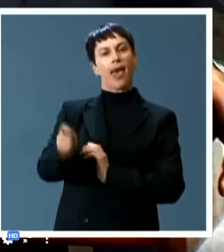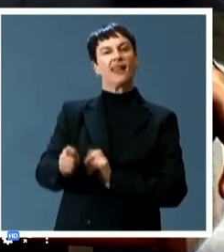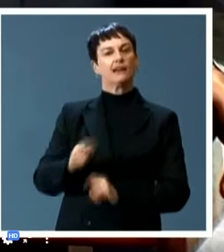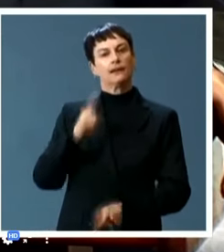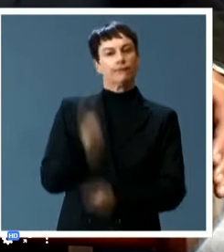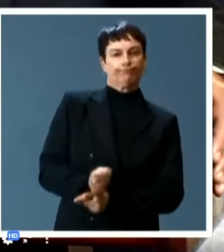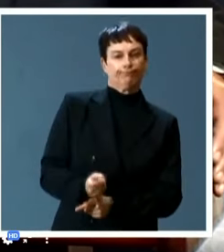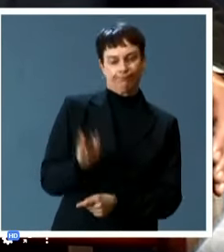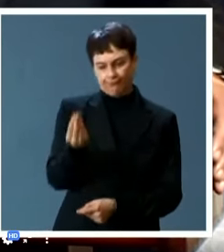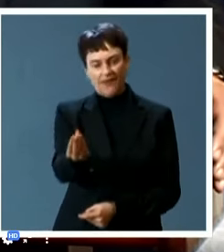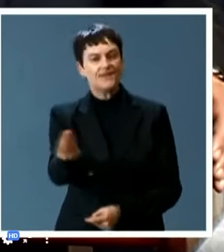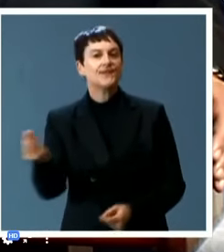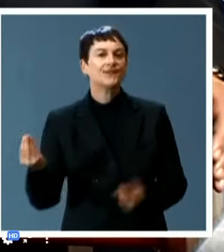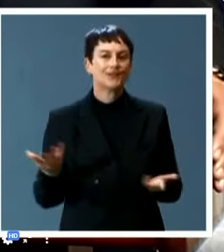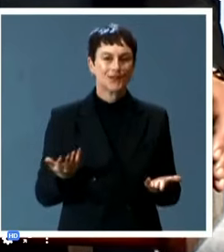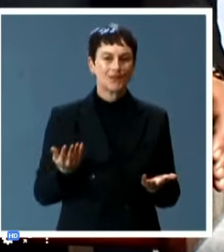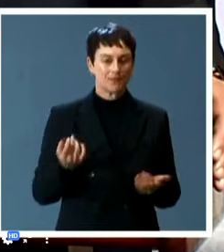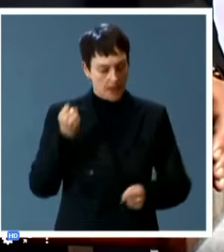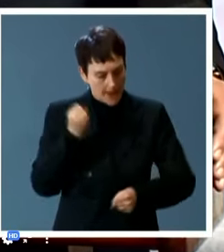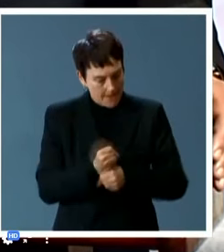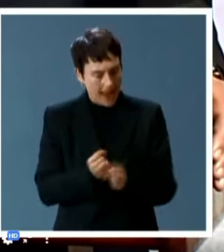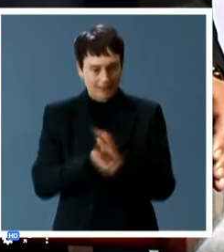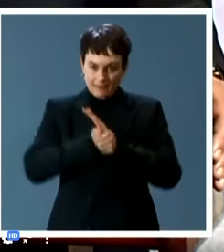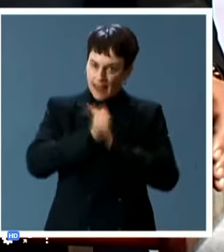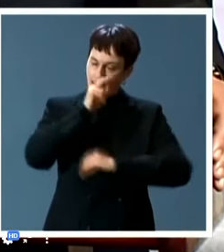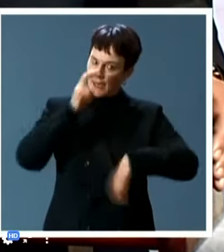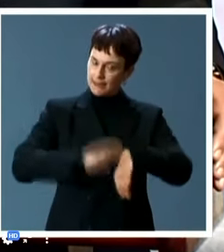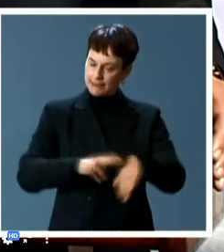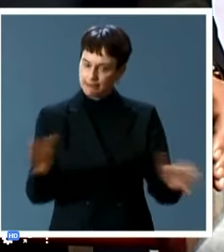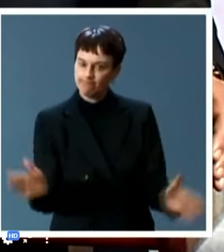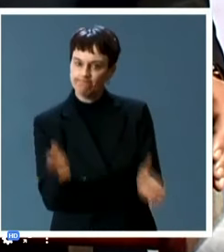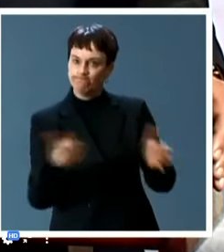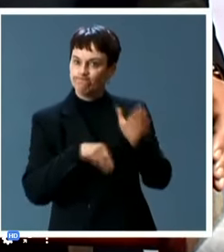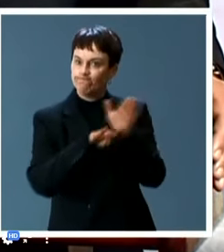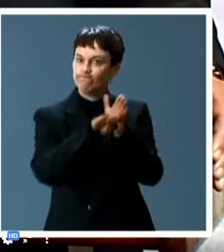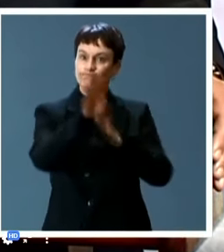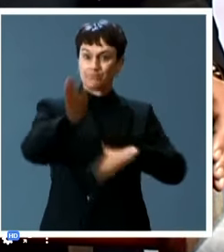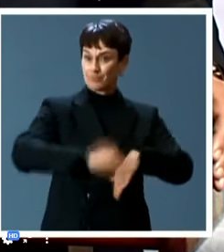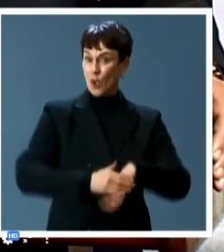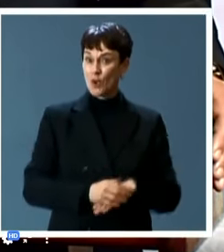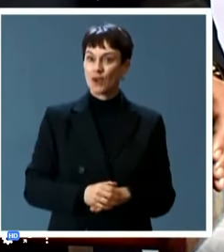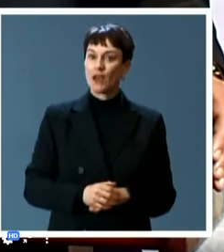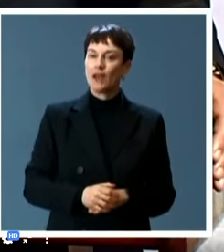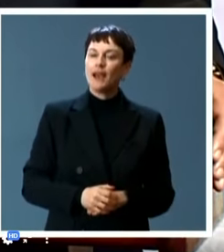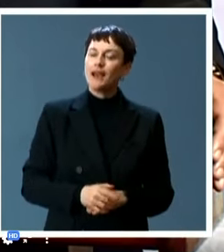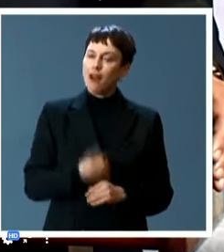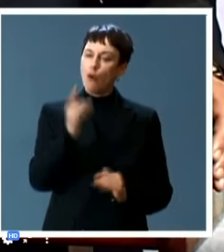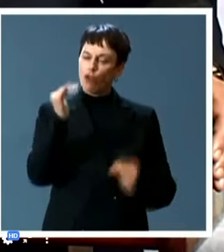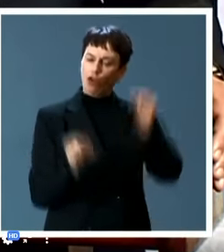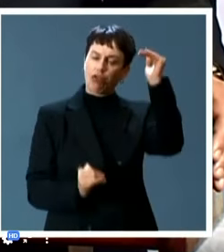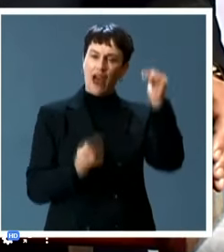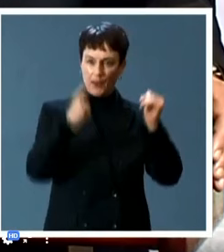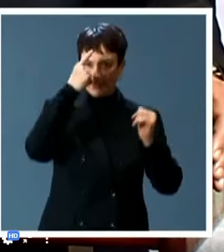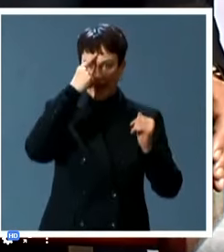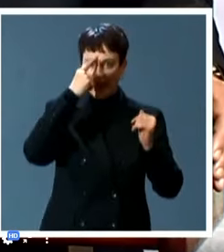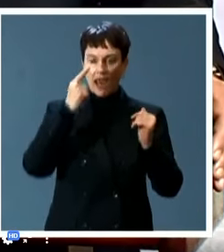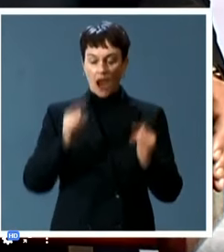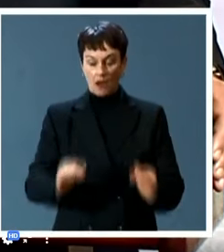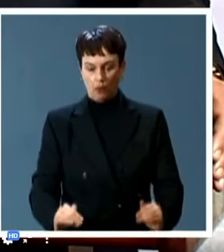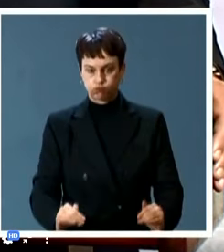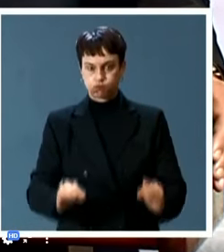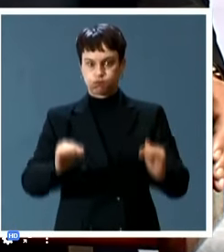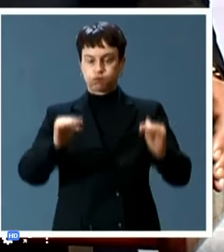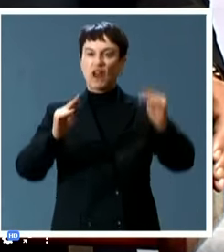and skills needed to succeed in today's world. Deep disparities begin before birth and define lives and early